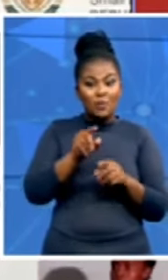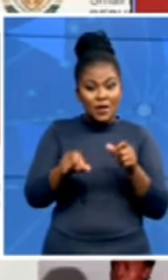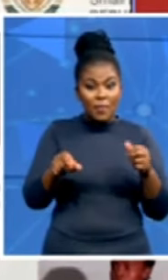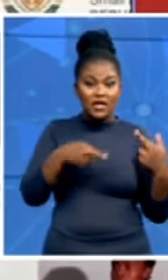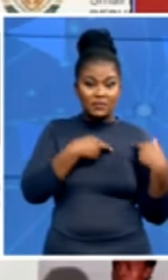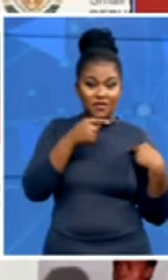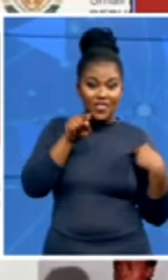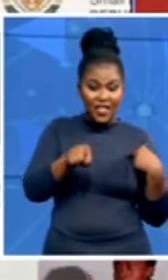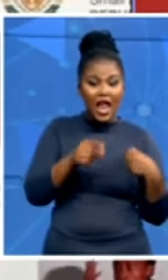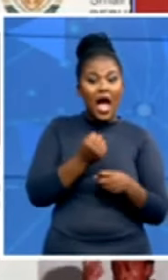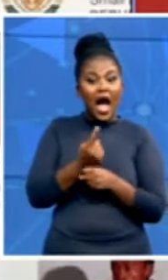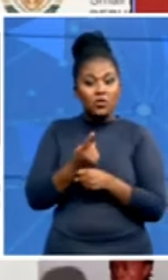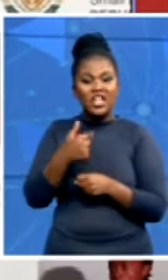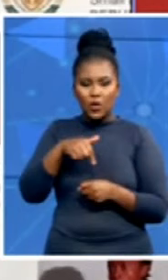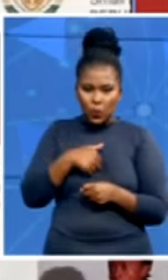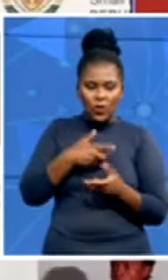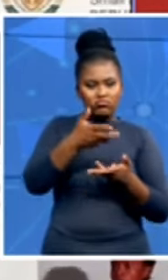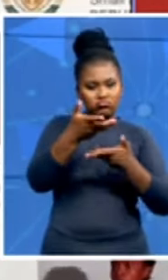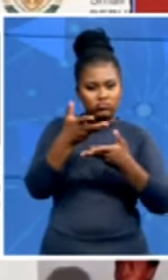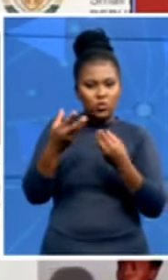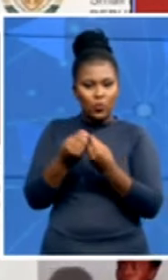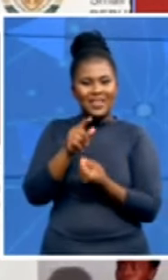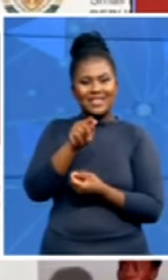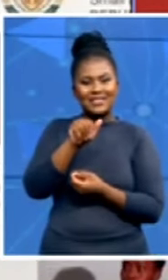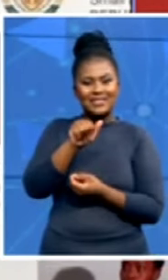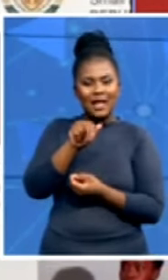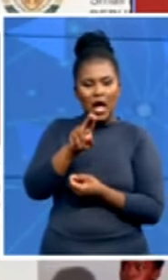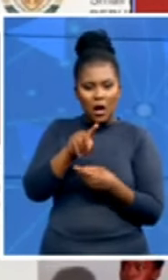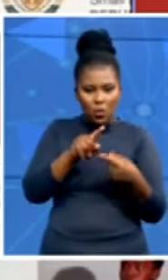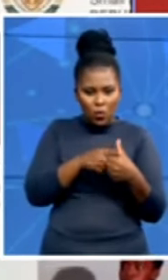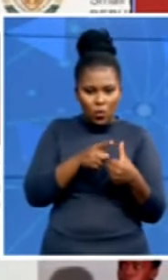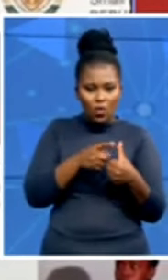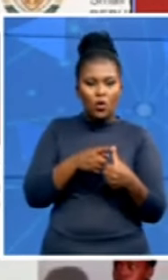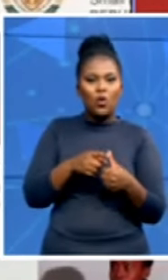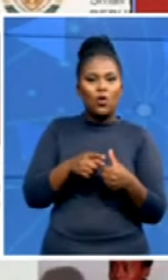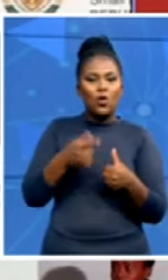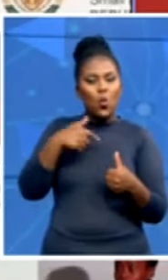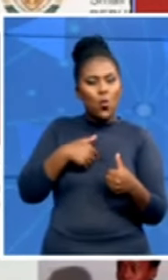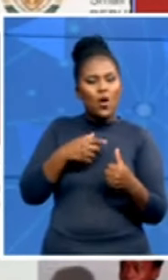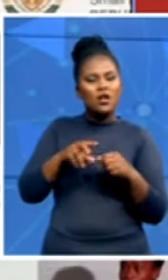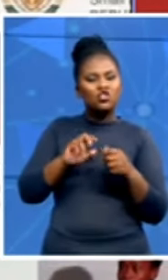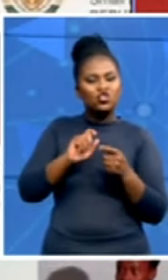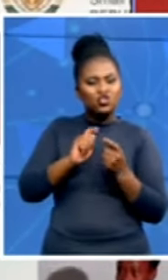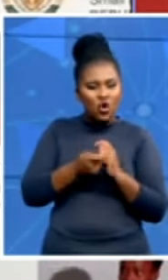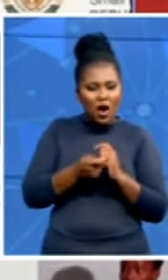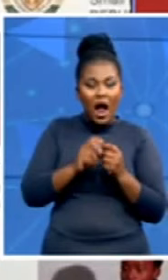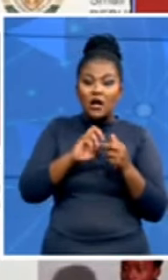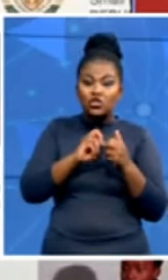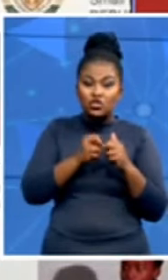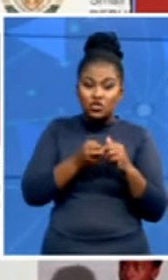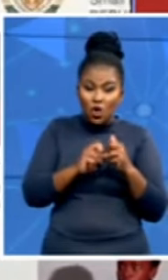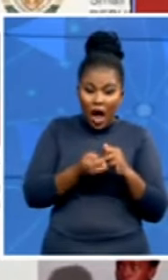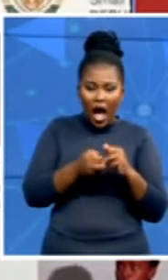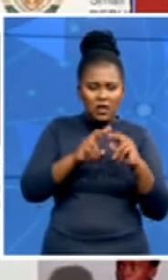with MCDAO, wherein we're trying to really find alignment in their provincial growth plan